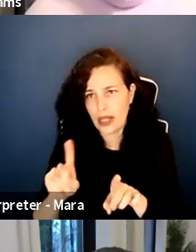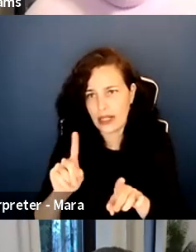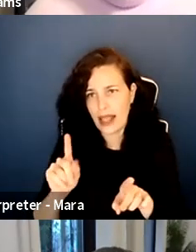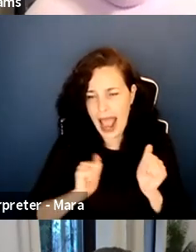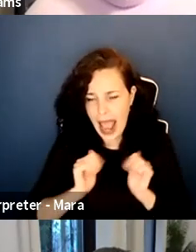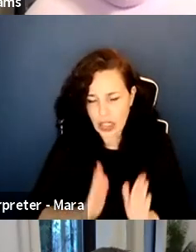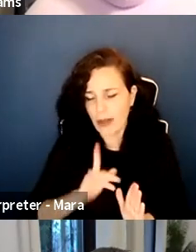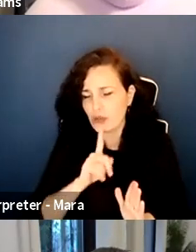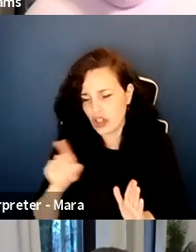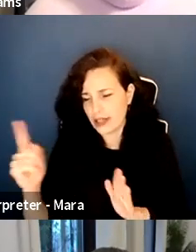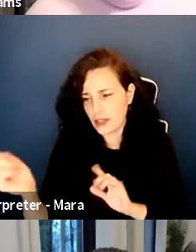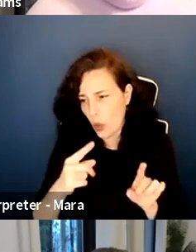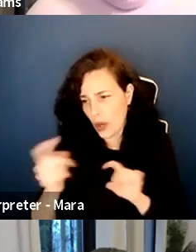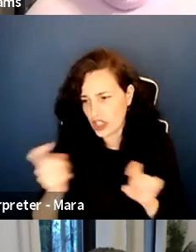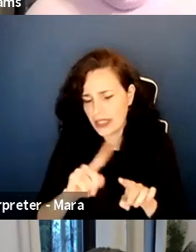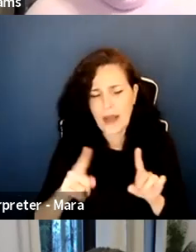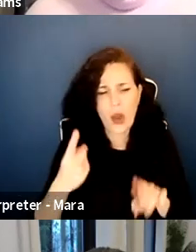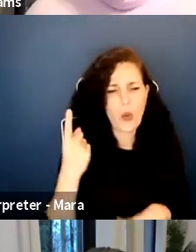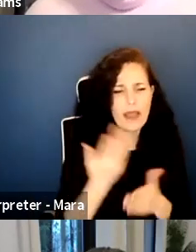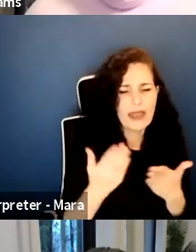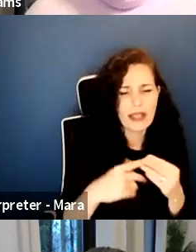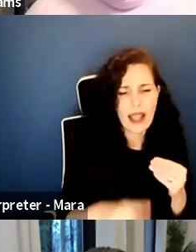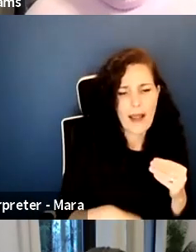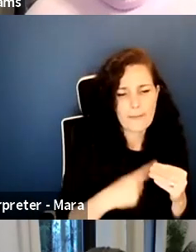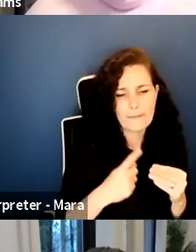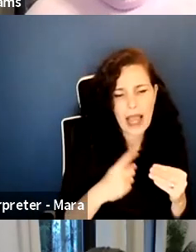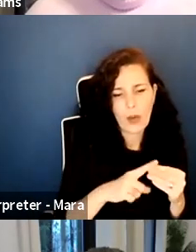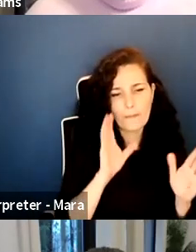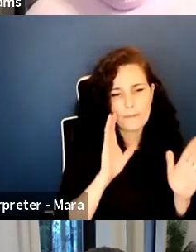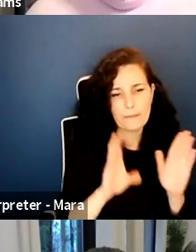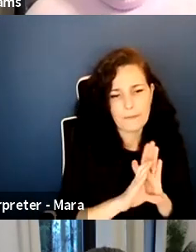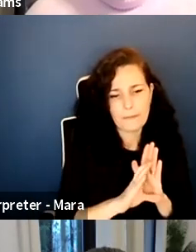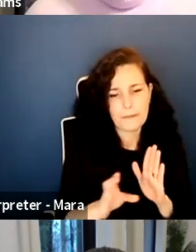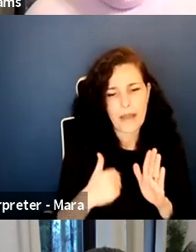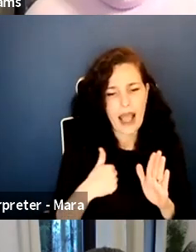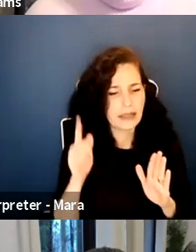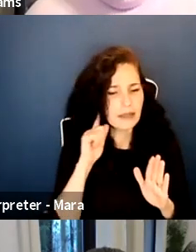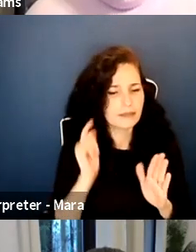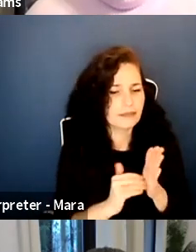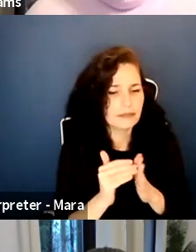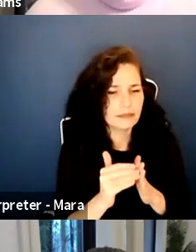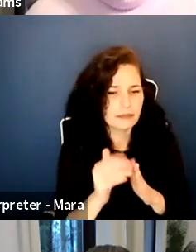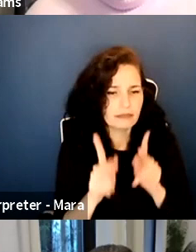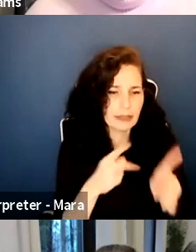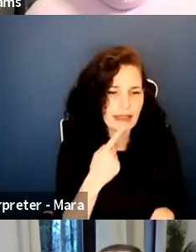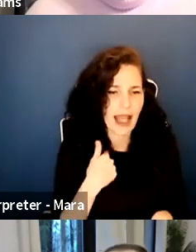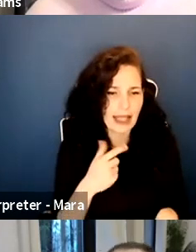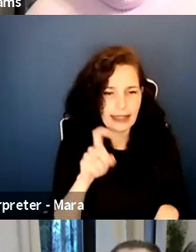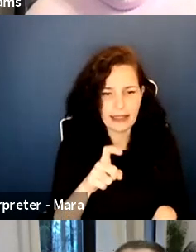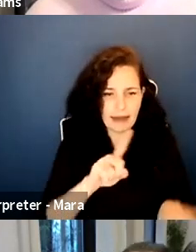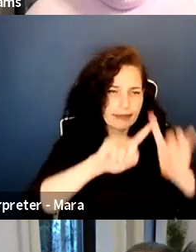This is about pictures. I hear from people all the time, I have to go and have all these